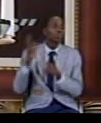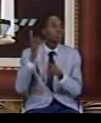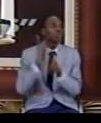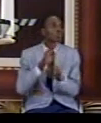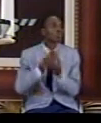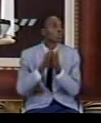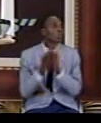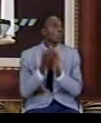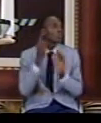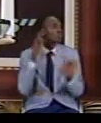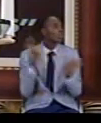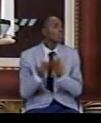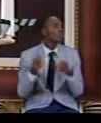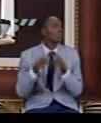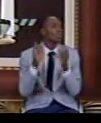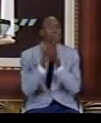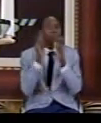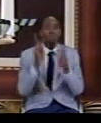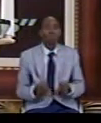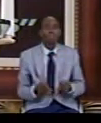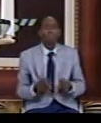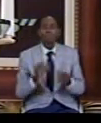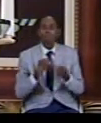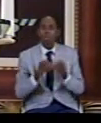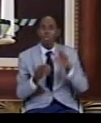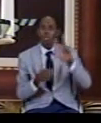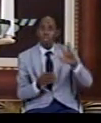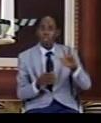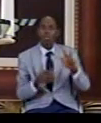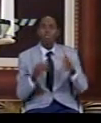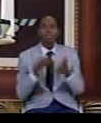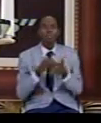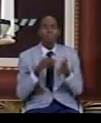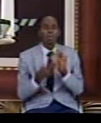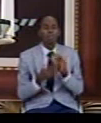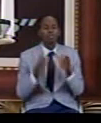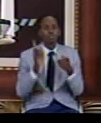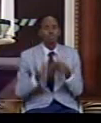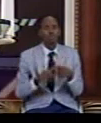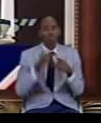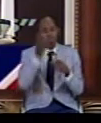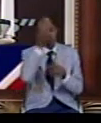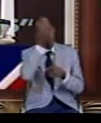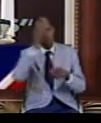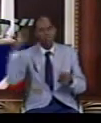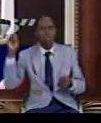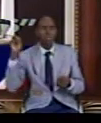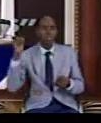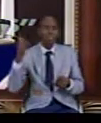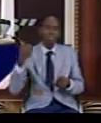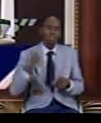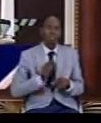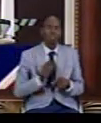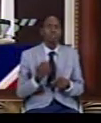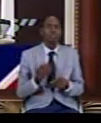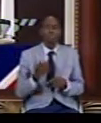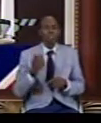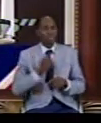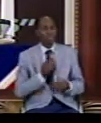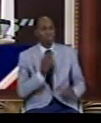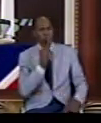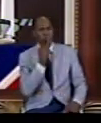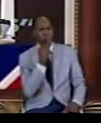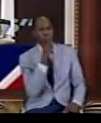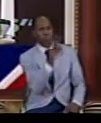that person. It also means, number three, to disobey self. Self is giving you a commandment, and